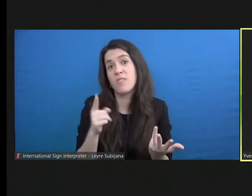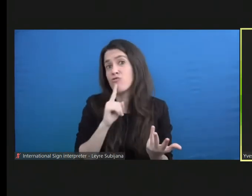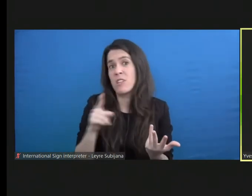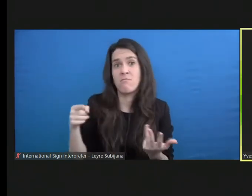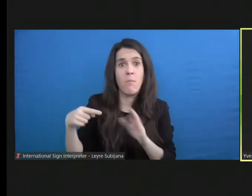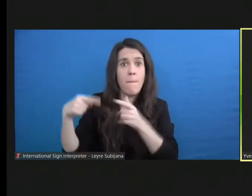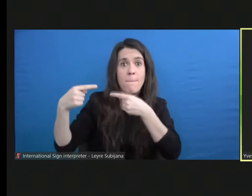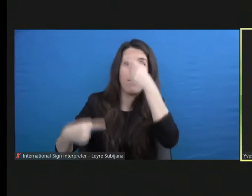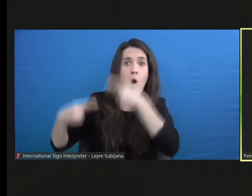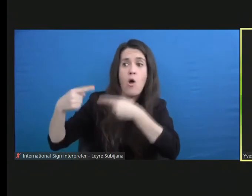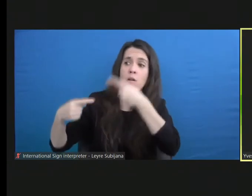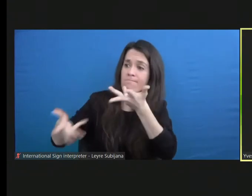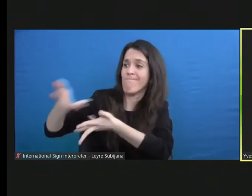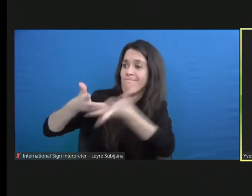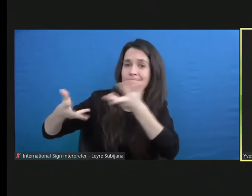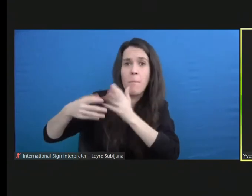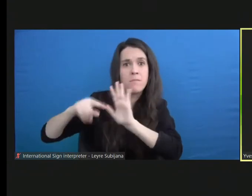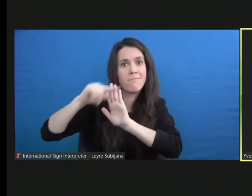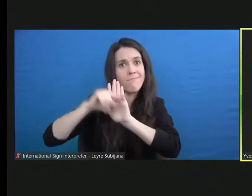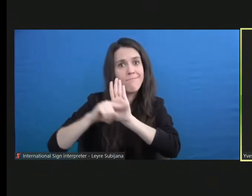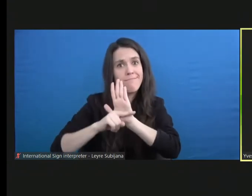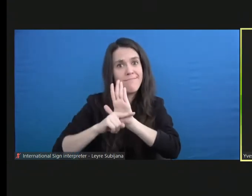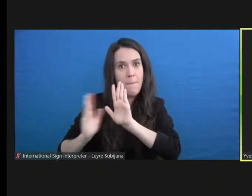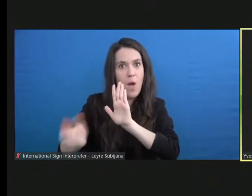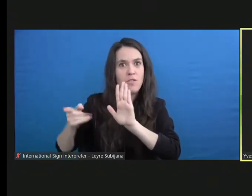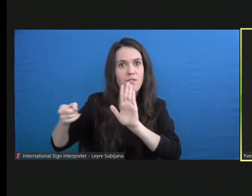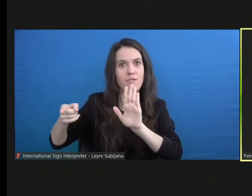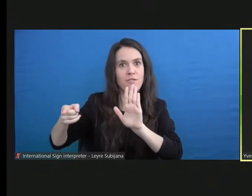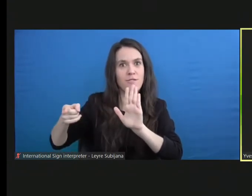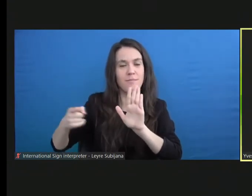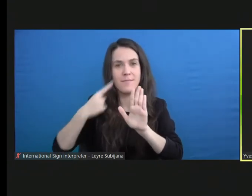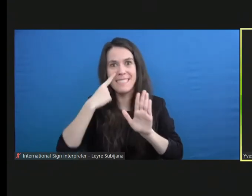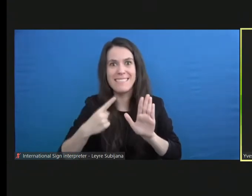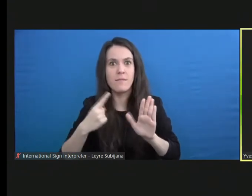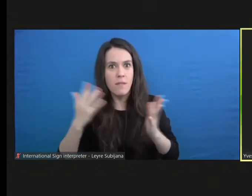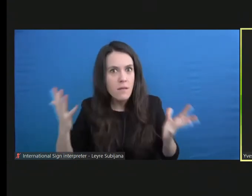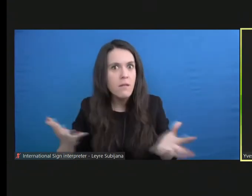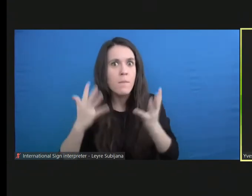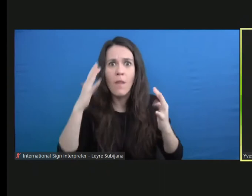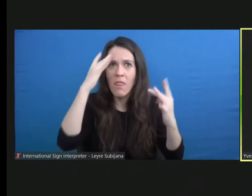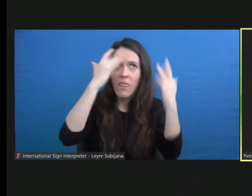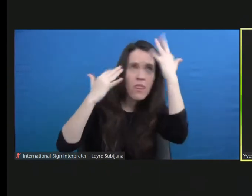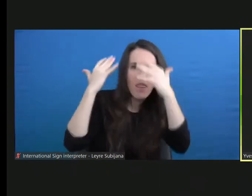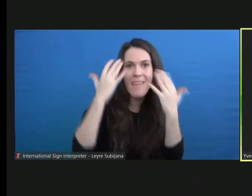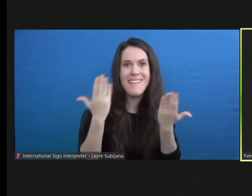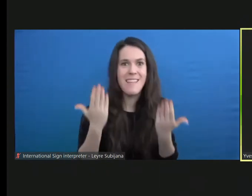worldwide, but it doesn't prevent them from starting to really think about it and to